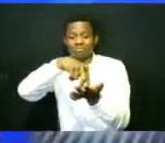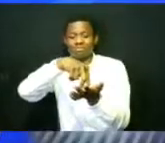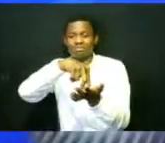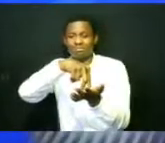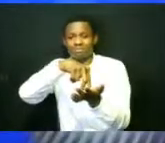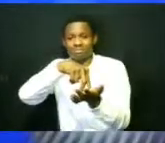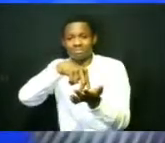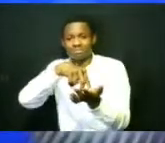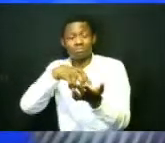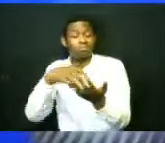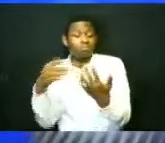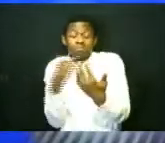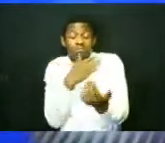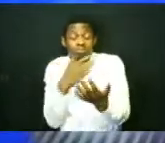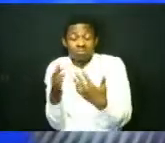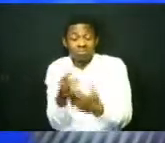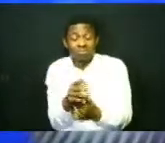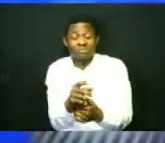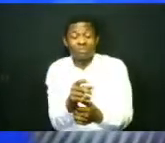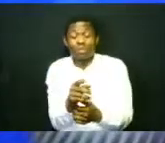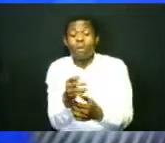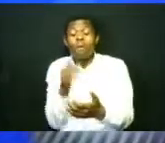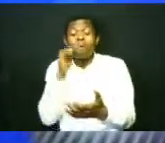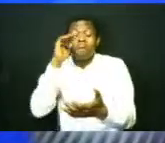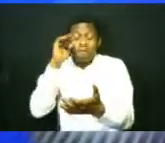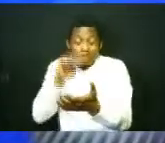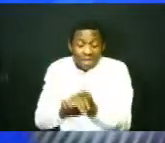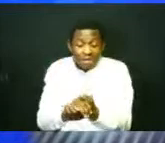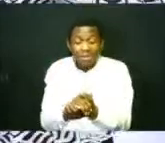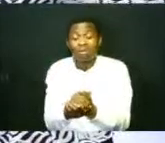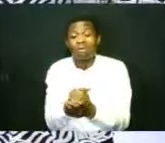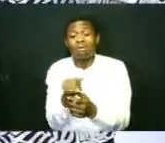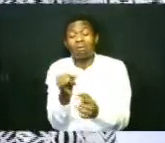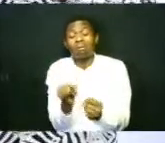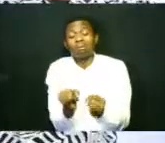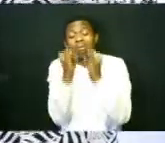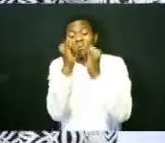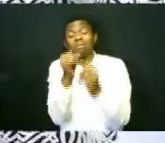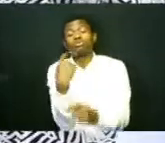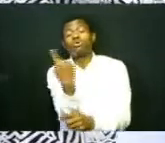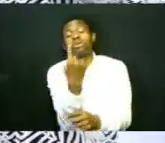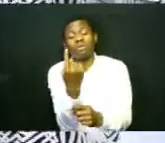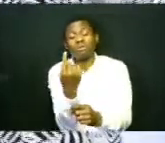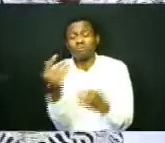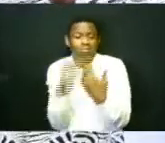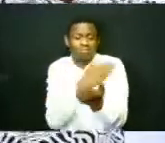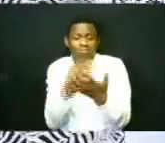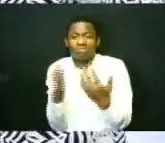whether you are single or you are collectively with your family, I